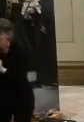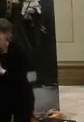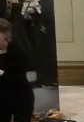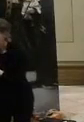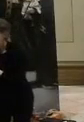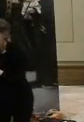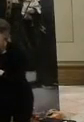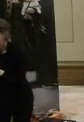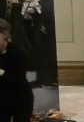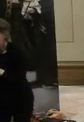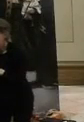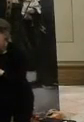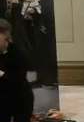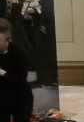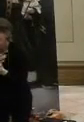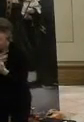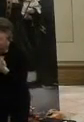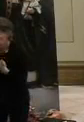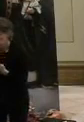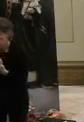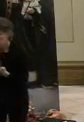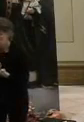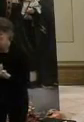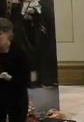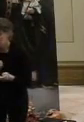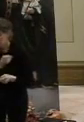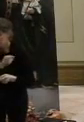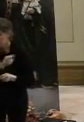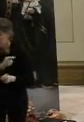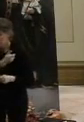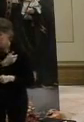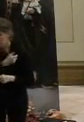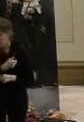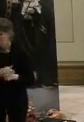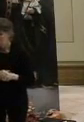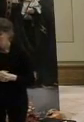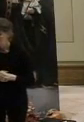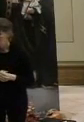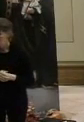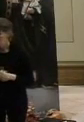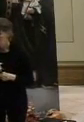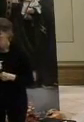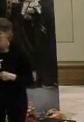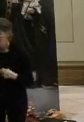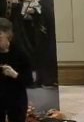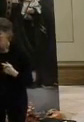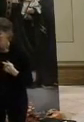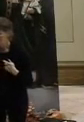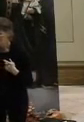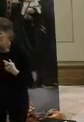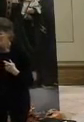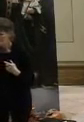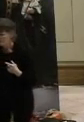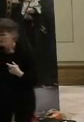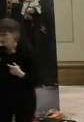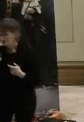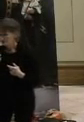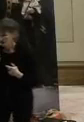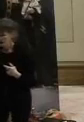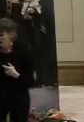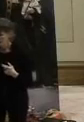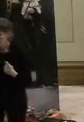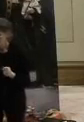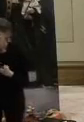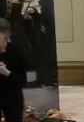dean of the area. I'm supposed to be the one that's the example. And I have to go to confession to my brother priest, and I